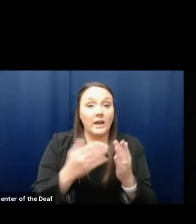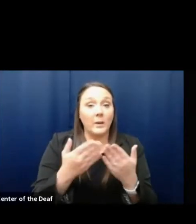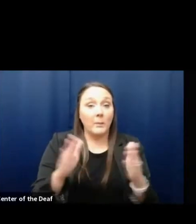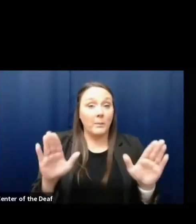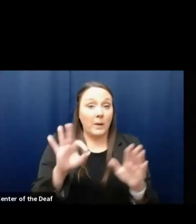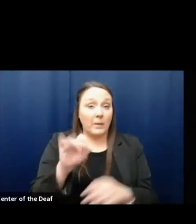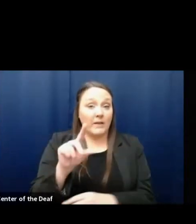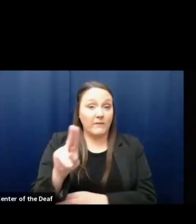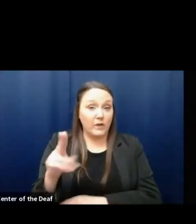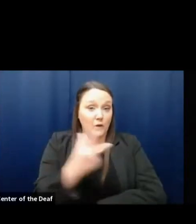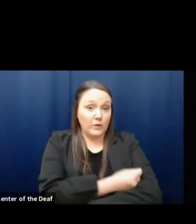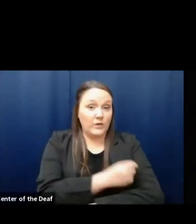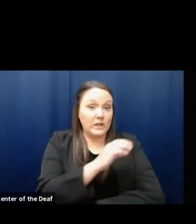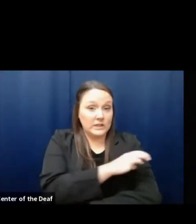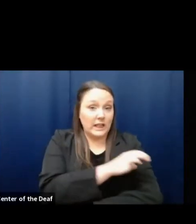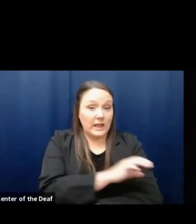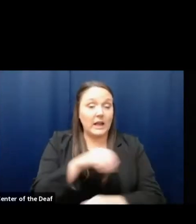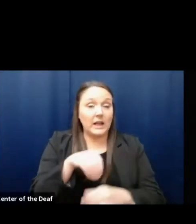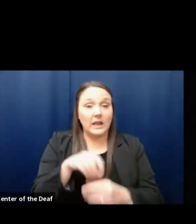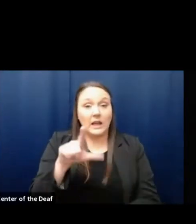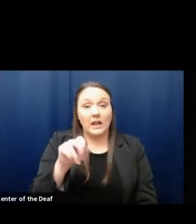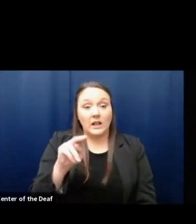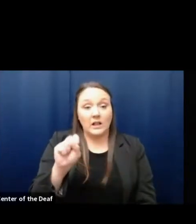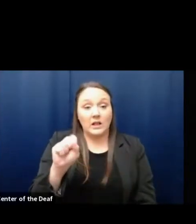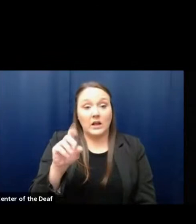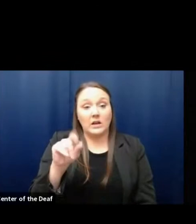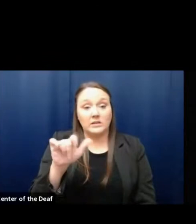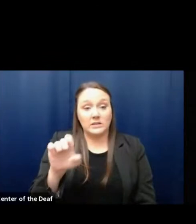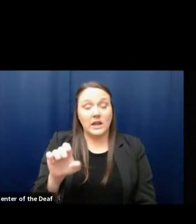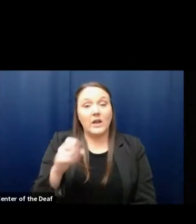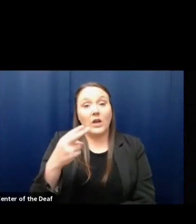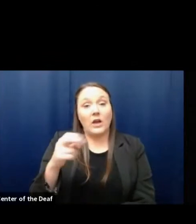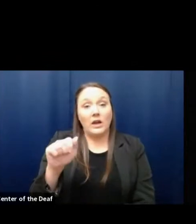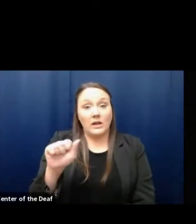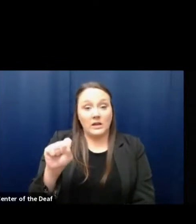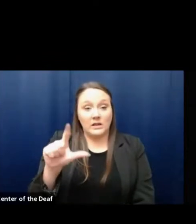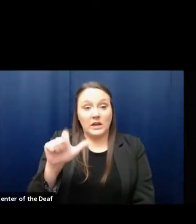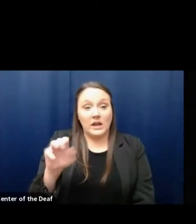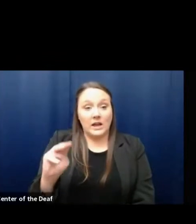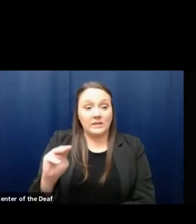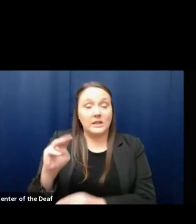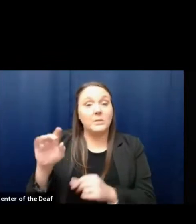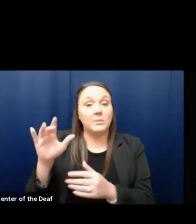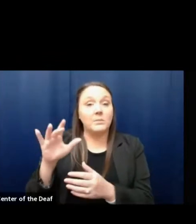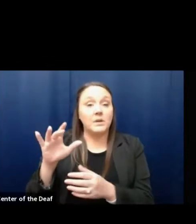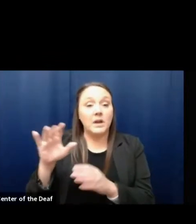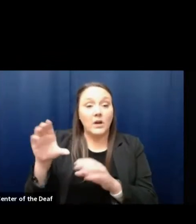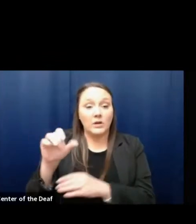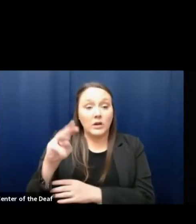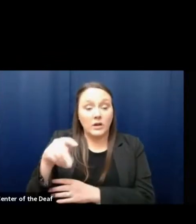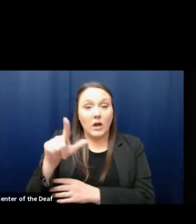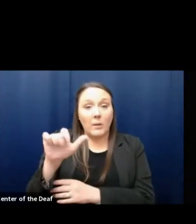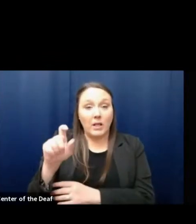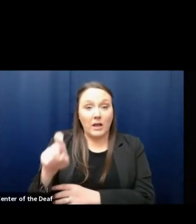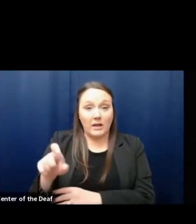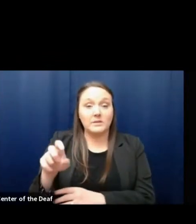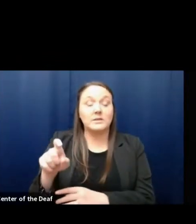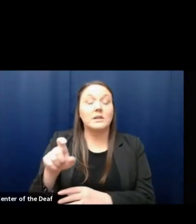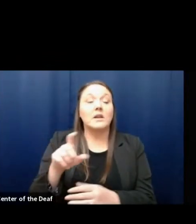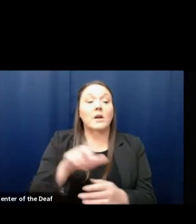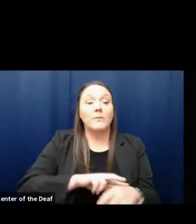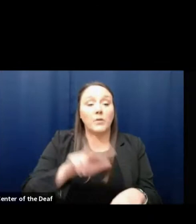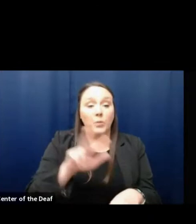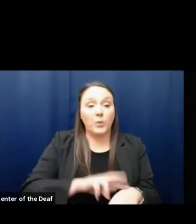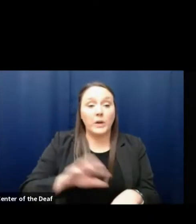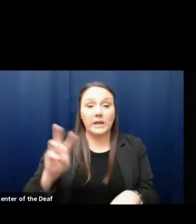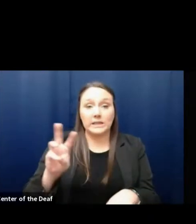clinic today in Lonsdale at the Haslam Sansom Ministry Complex from 3 p.m. to 6 p.m. We